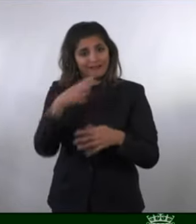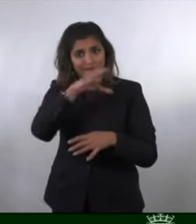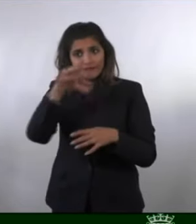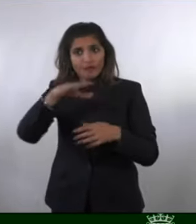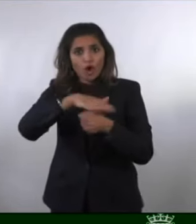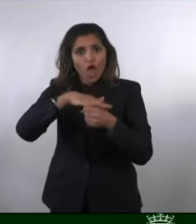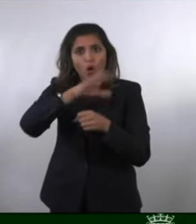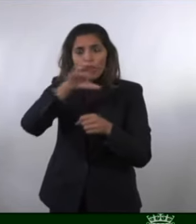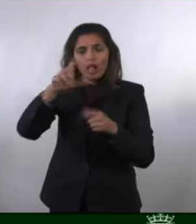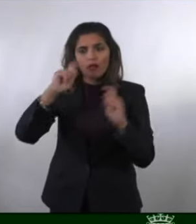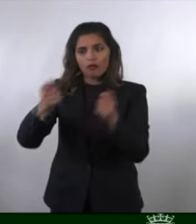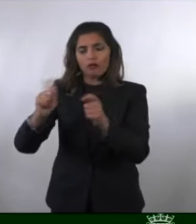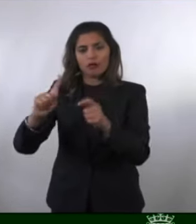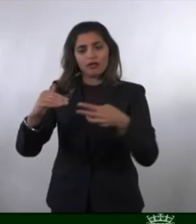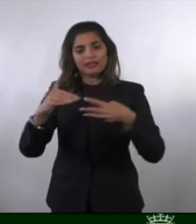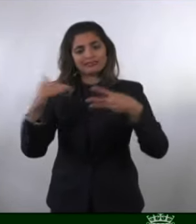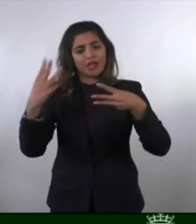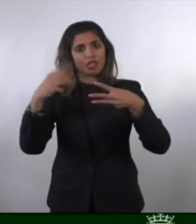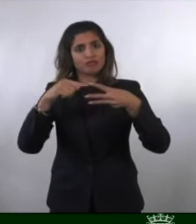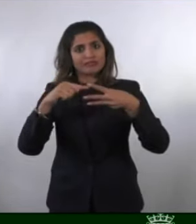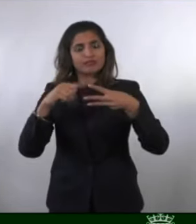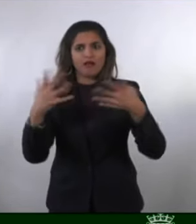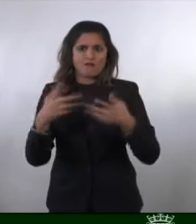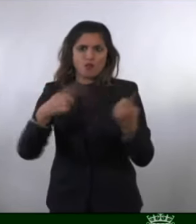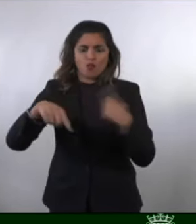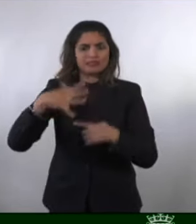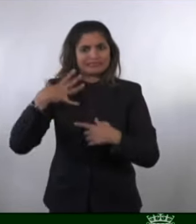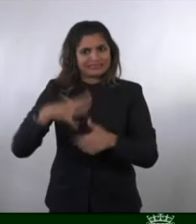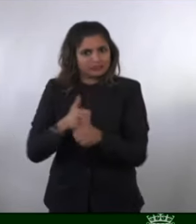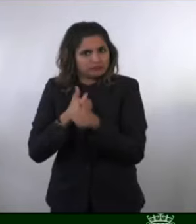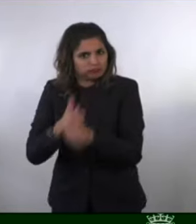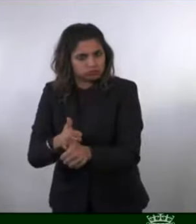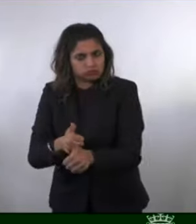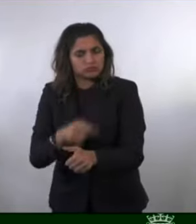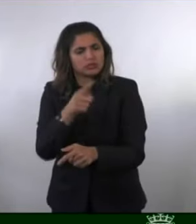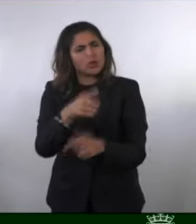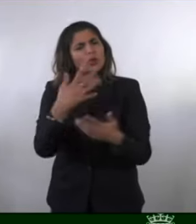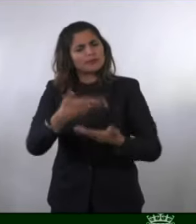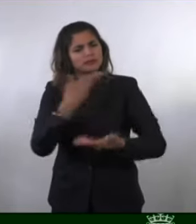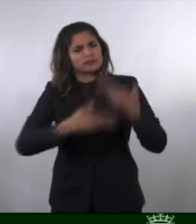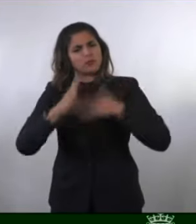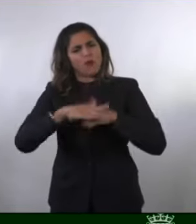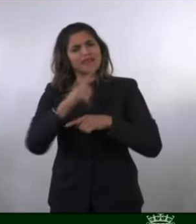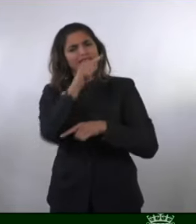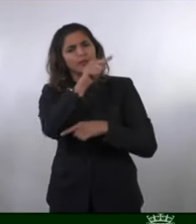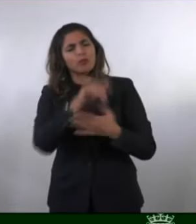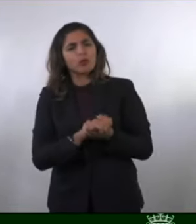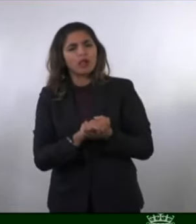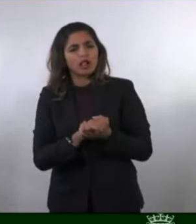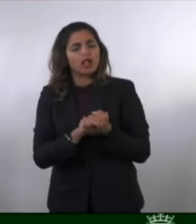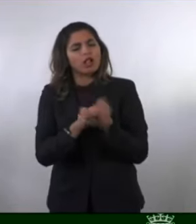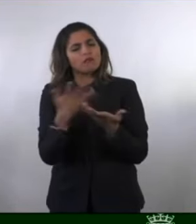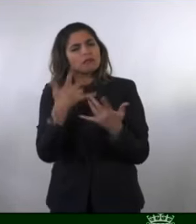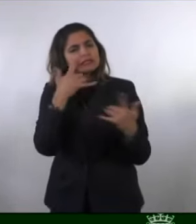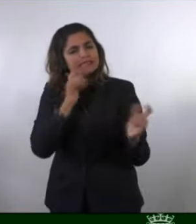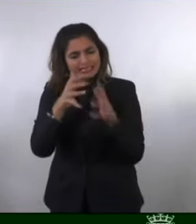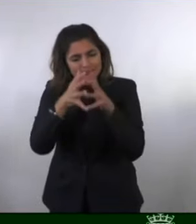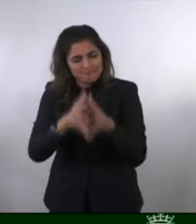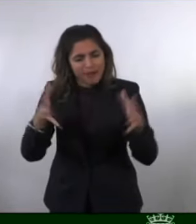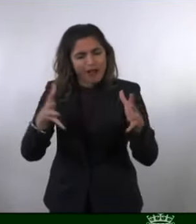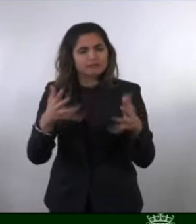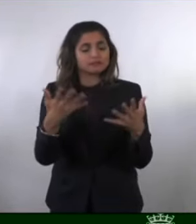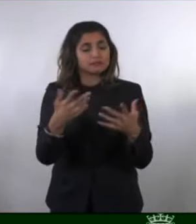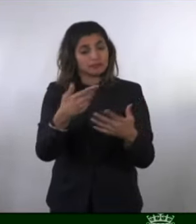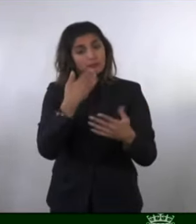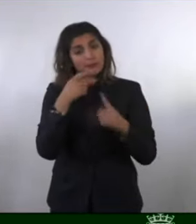of it. So, with reference to the mass testing in Liverpool, can the Prime Minister tell us how many of